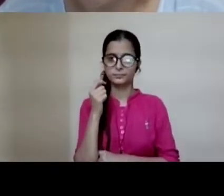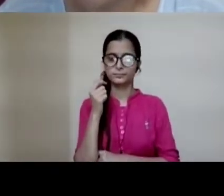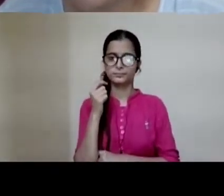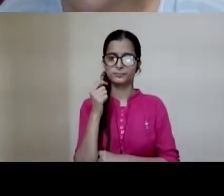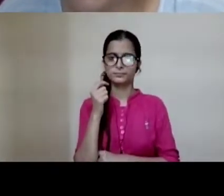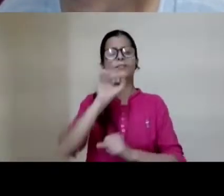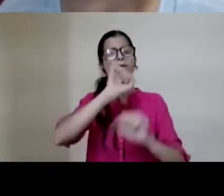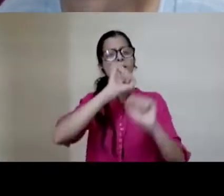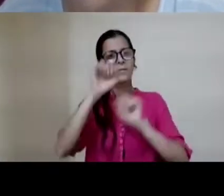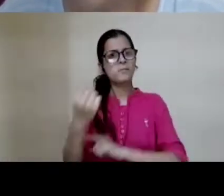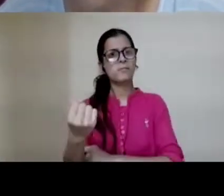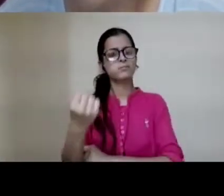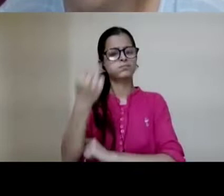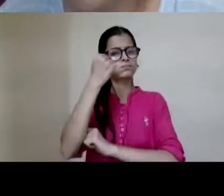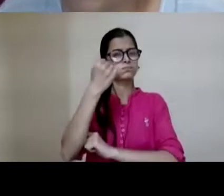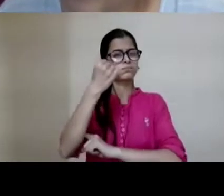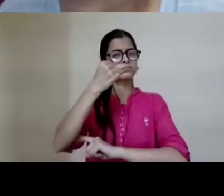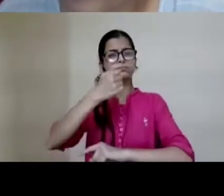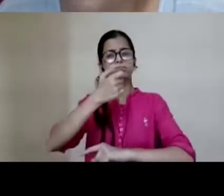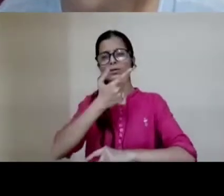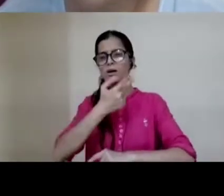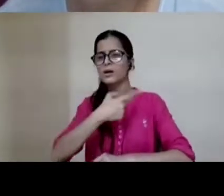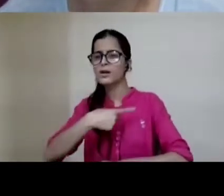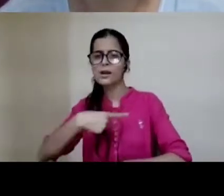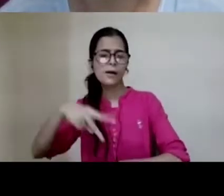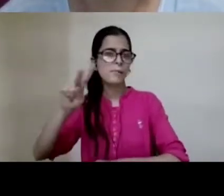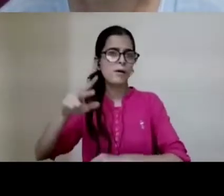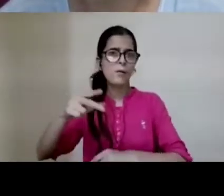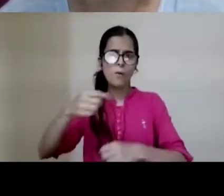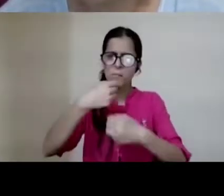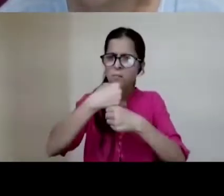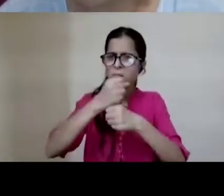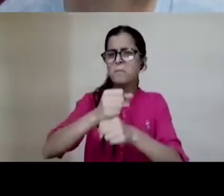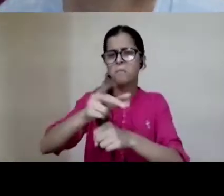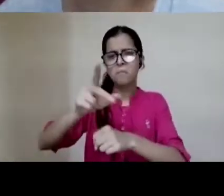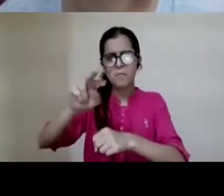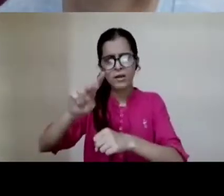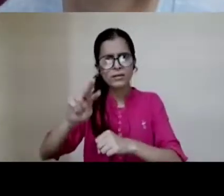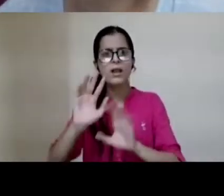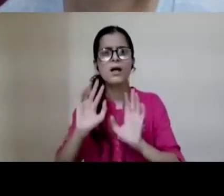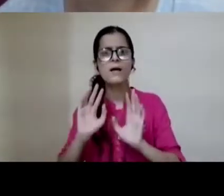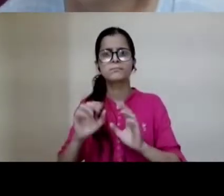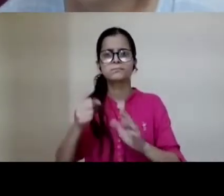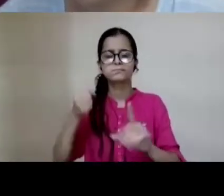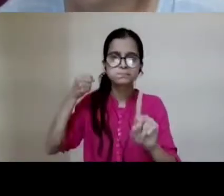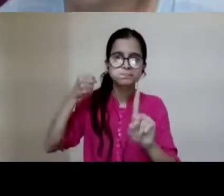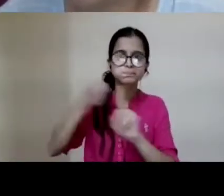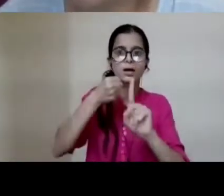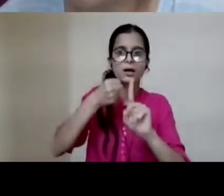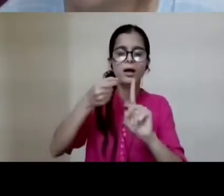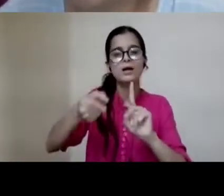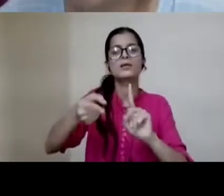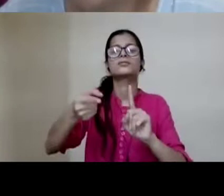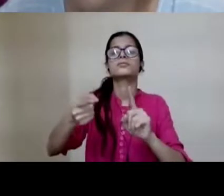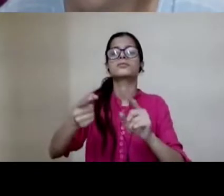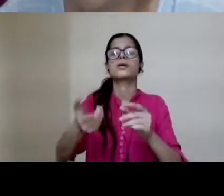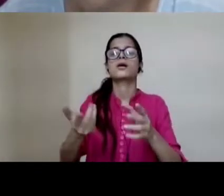the epistemic power, the power of creating meaning, has been an exclusive exercise.